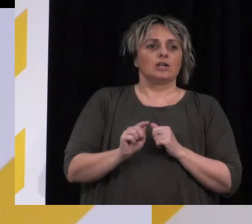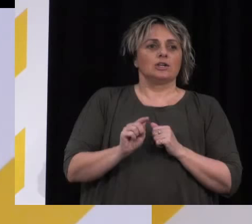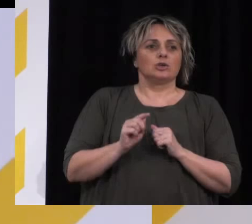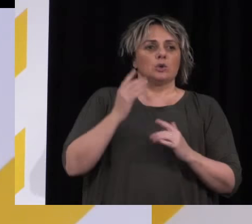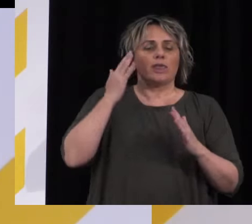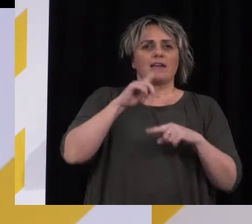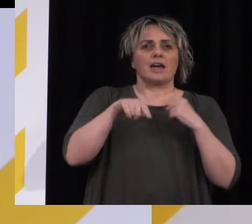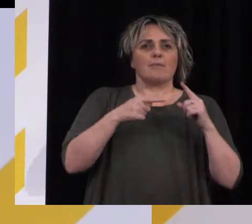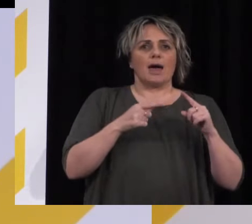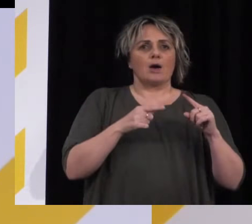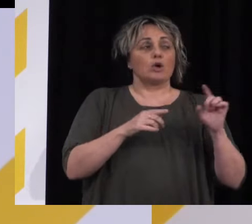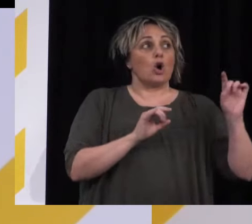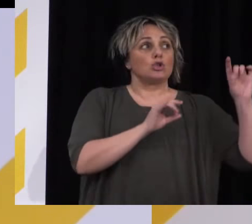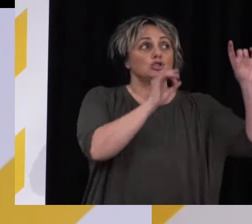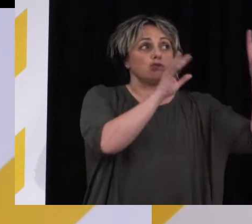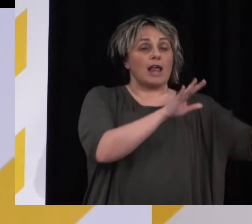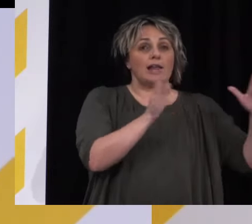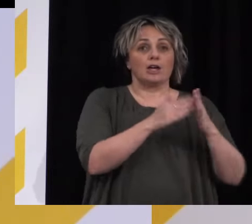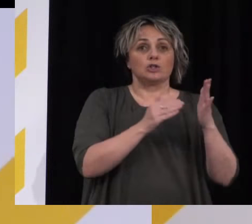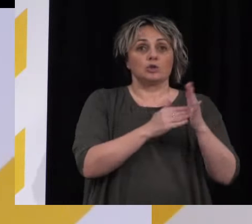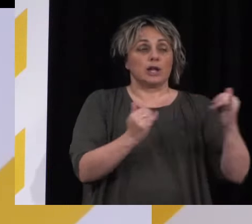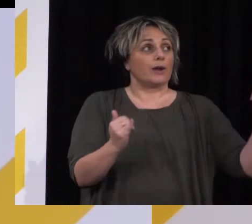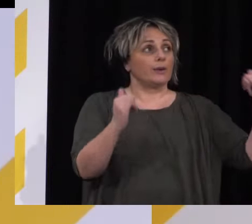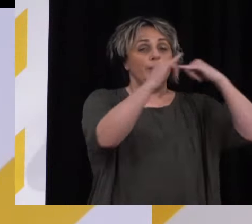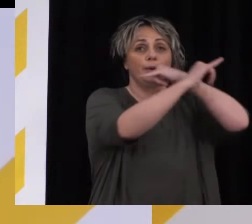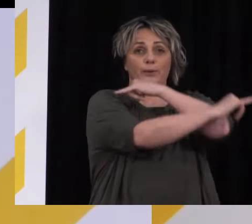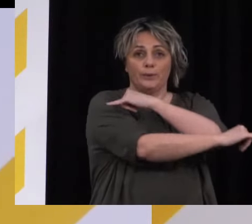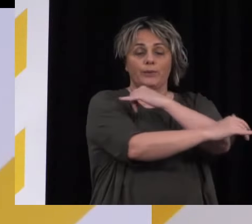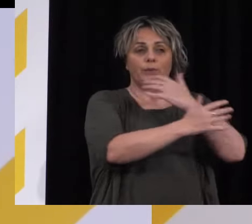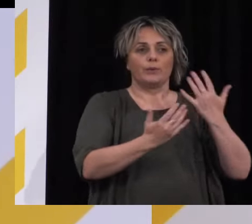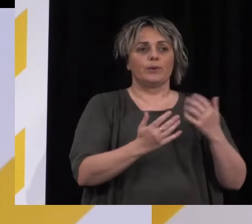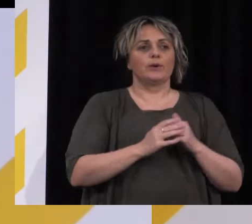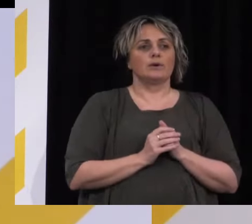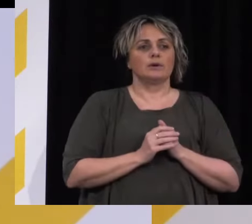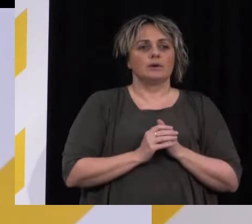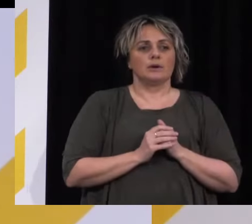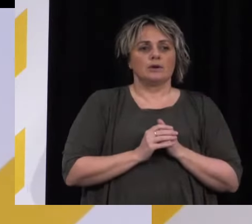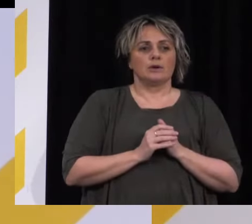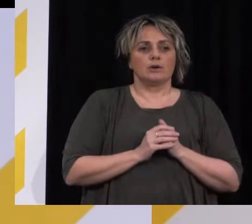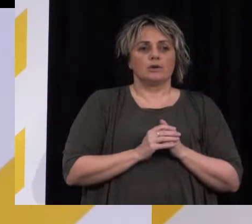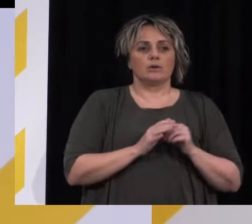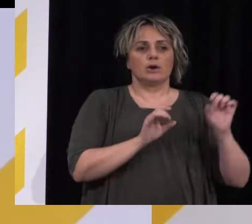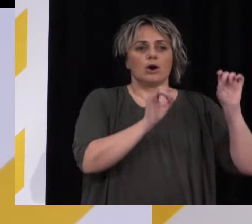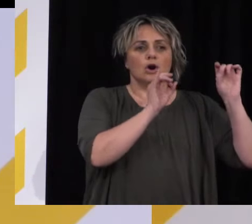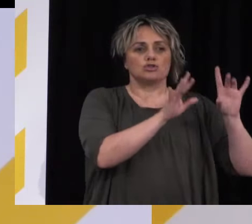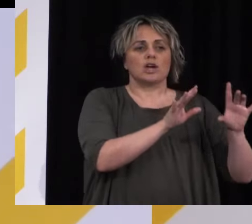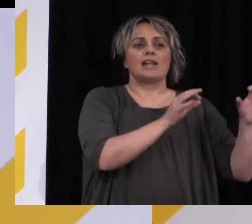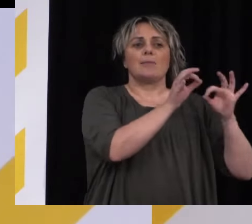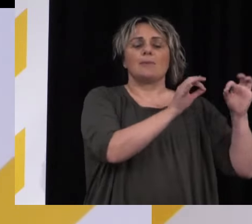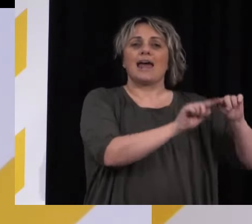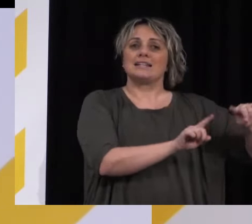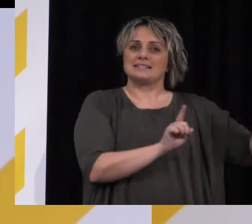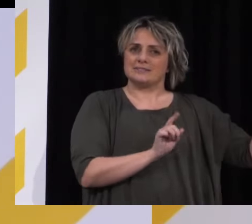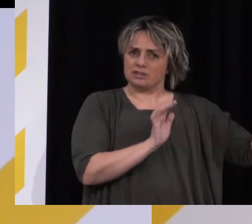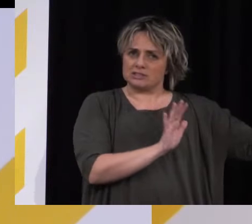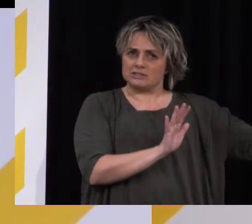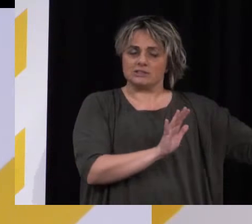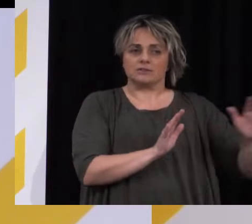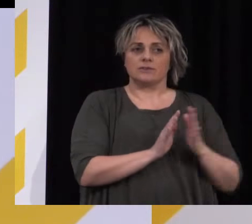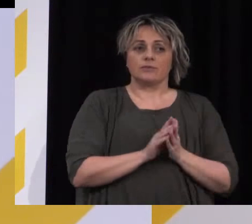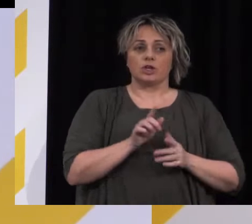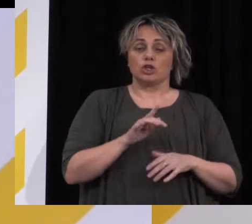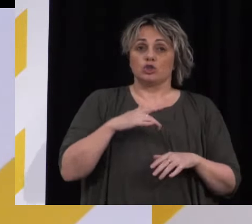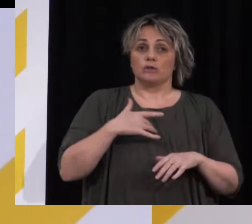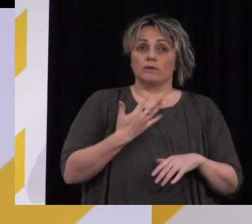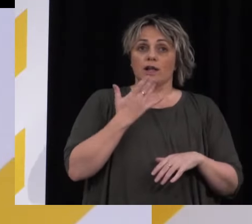on the pathway to reopening. Australia's a lot more literal, it puts out literal plans with roadmaps and trigger points and targets. Do you think when you get